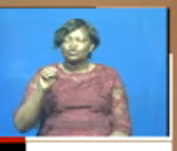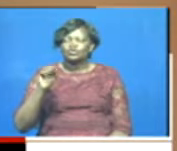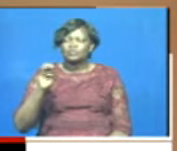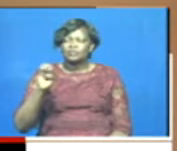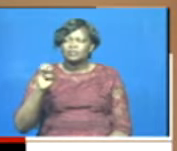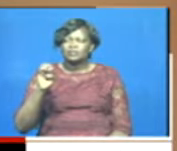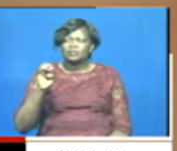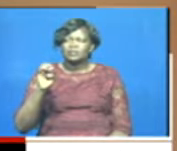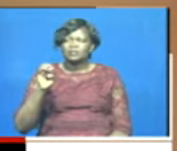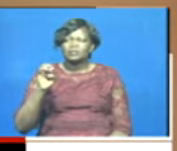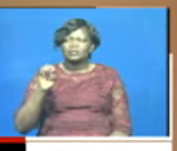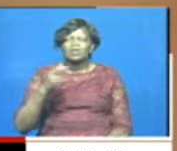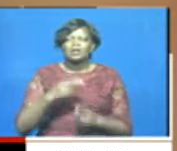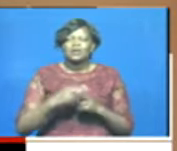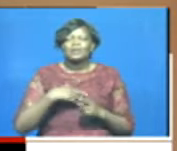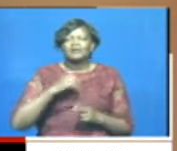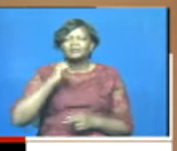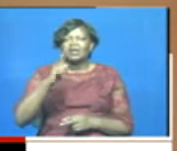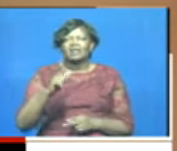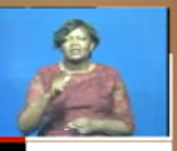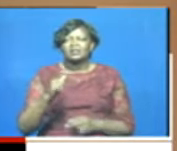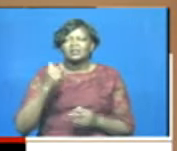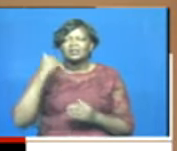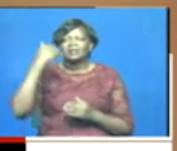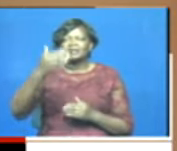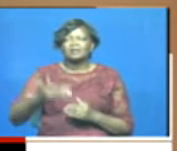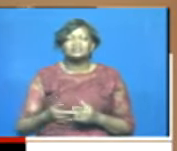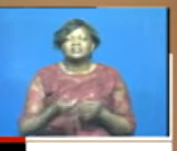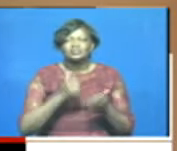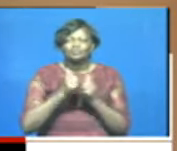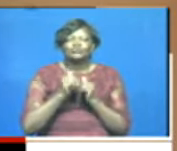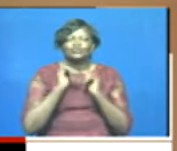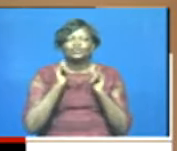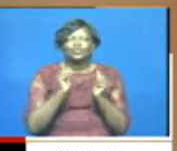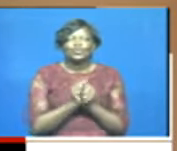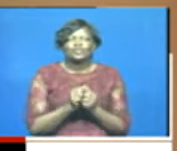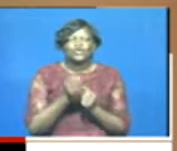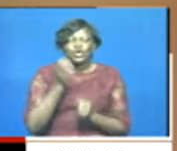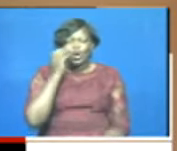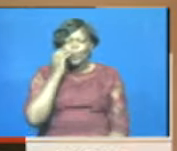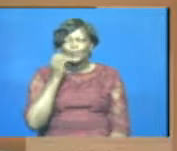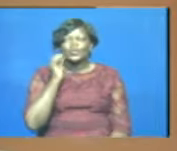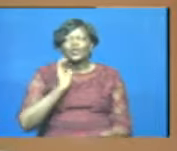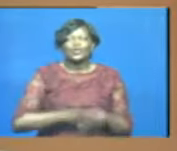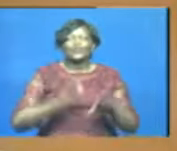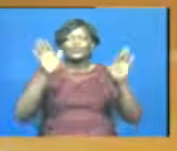kbc.co.ke. My name is Caroline Jenga. Up next is a sports update with Tom Boyer. Have a good night.